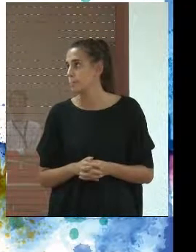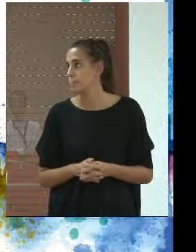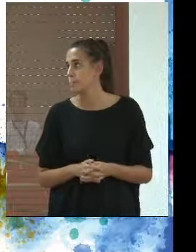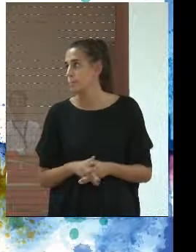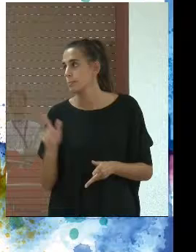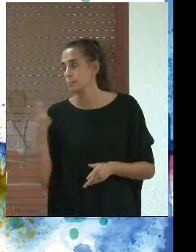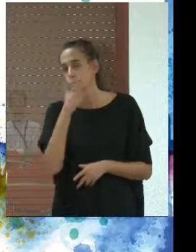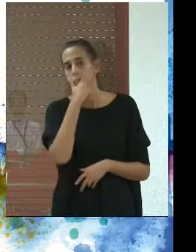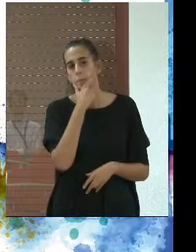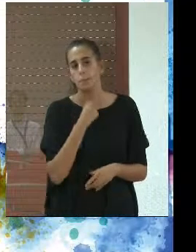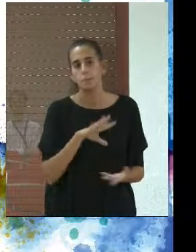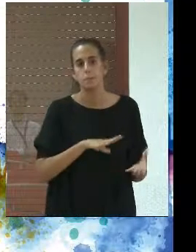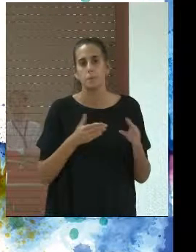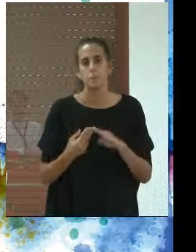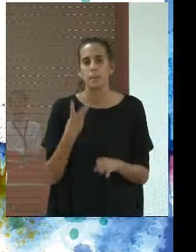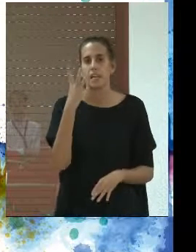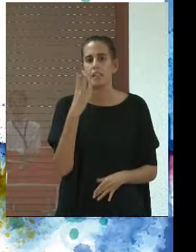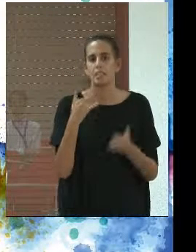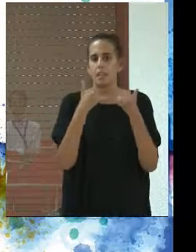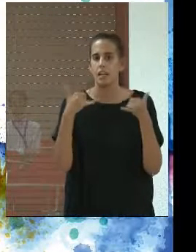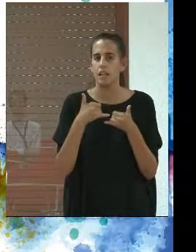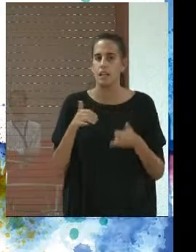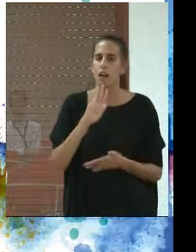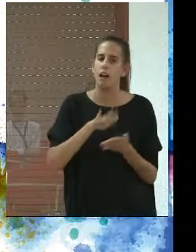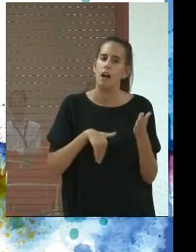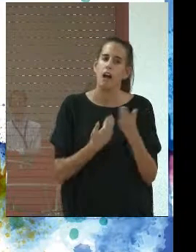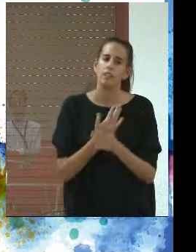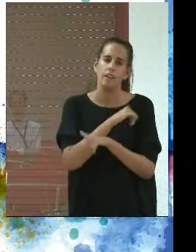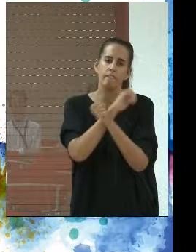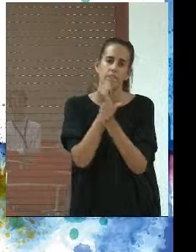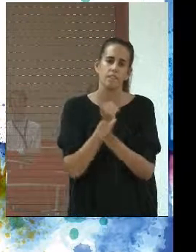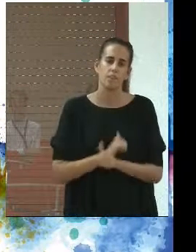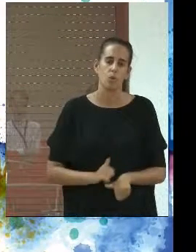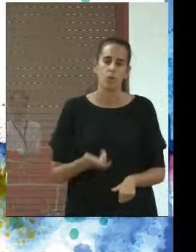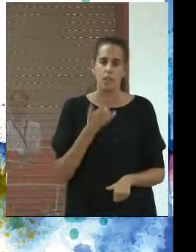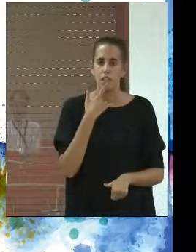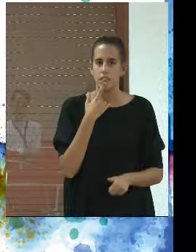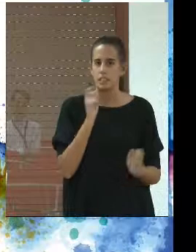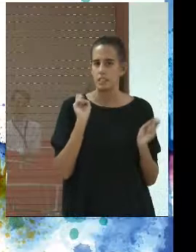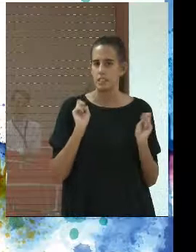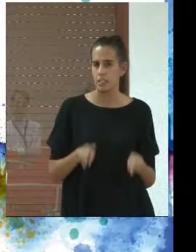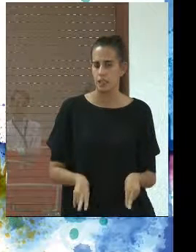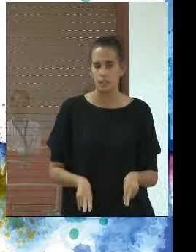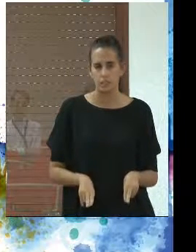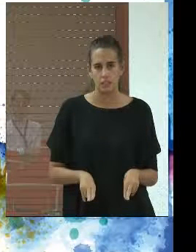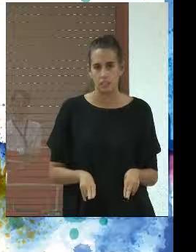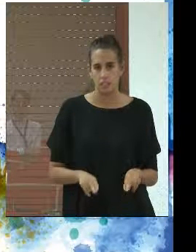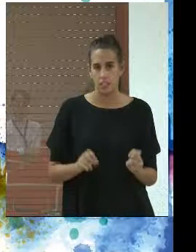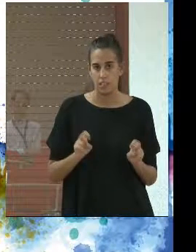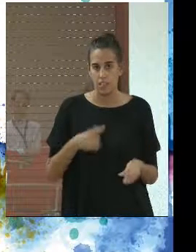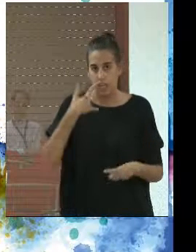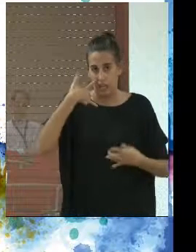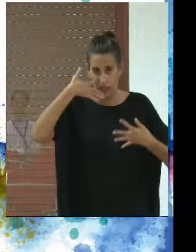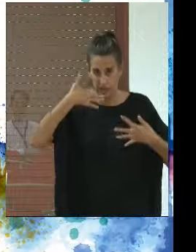We have done several adaptations from the simplest ones, like tic-tac-toe, towards